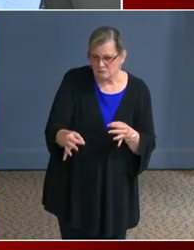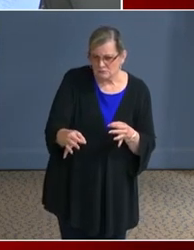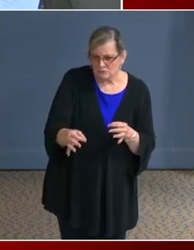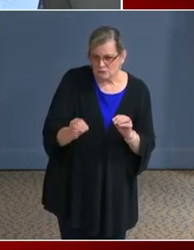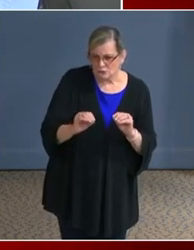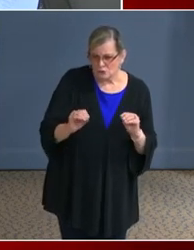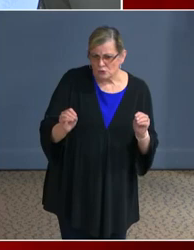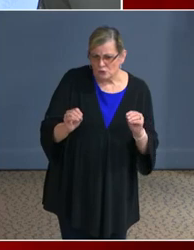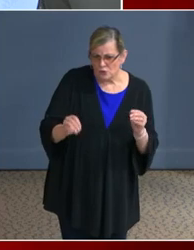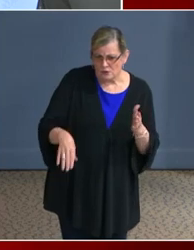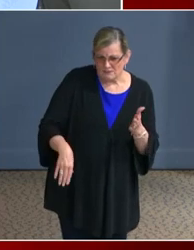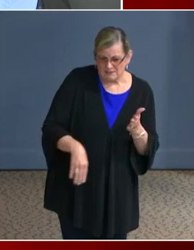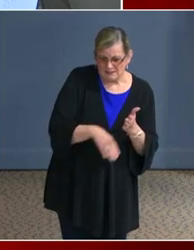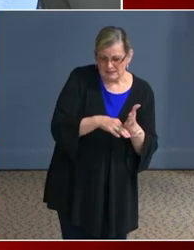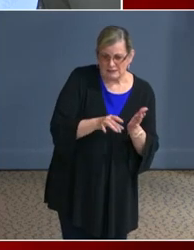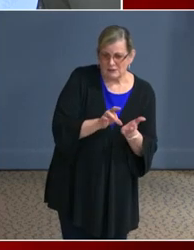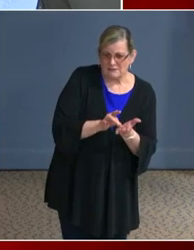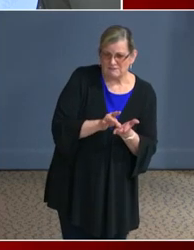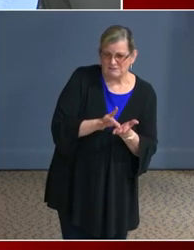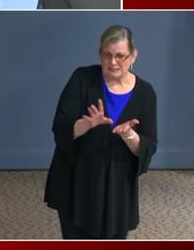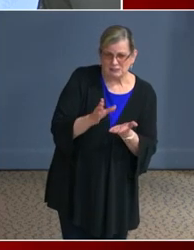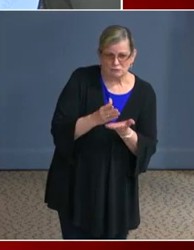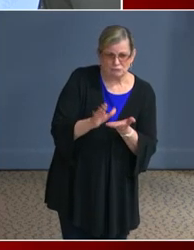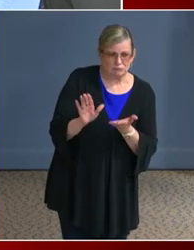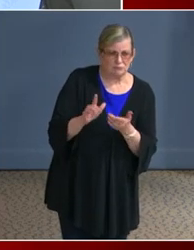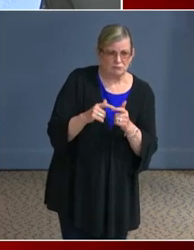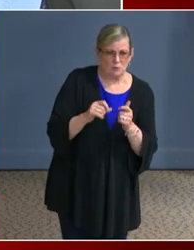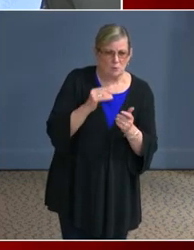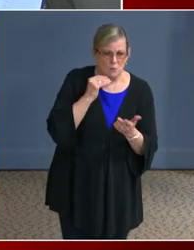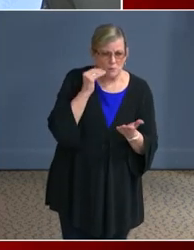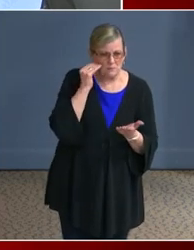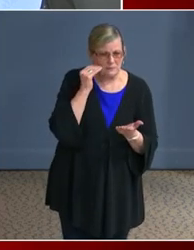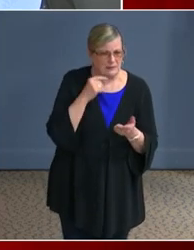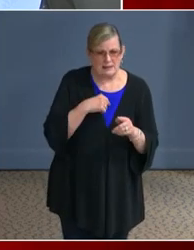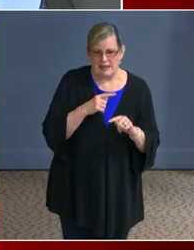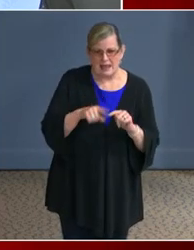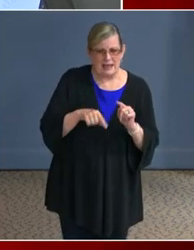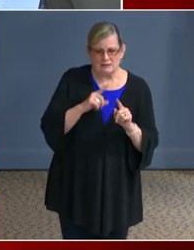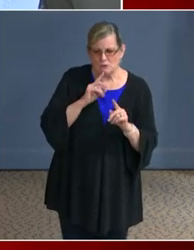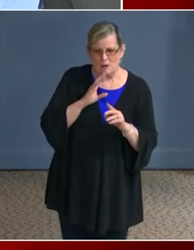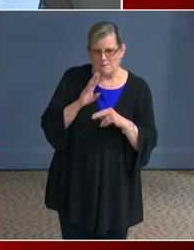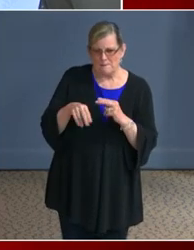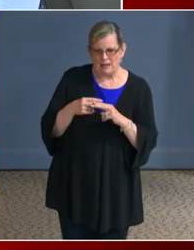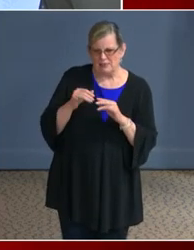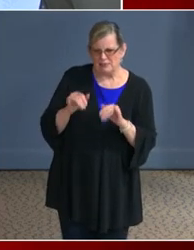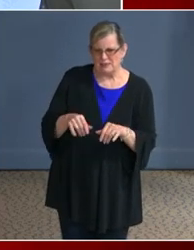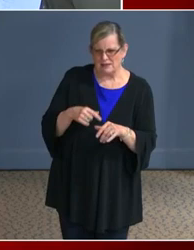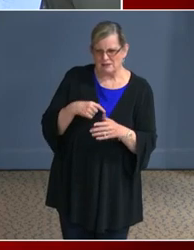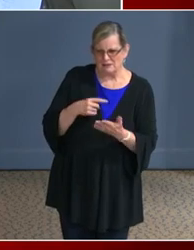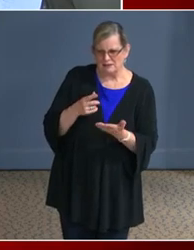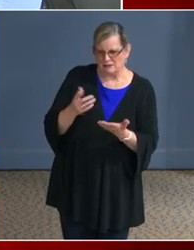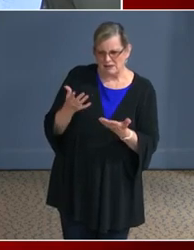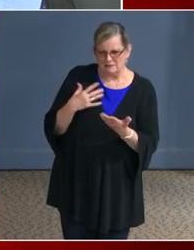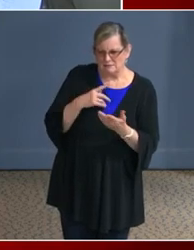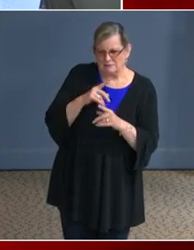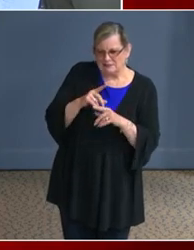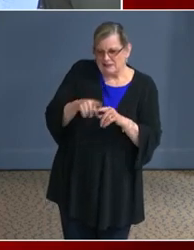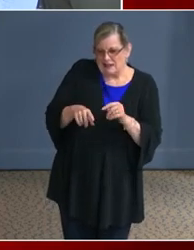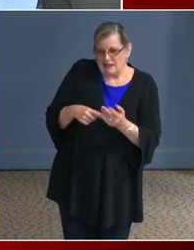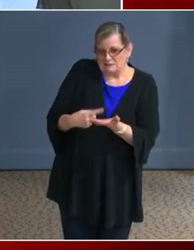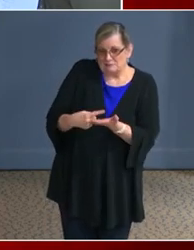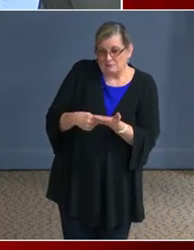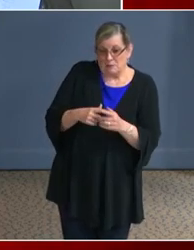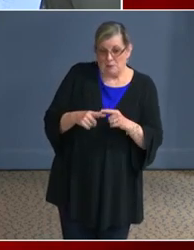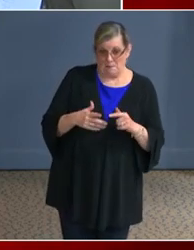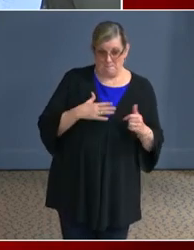don't want to speak specifically about what he's proposed because I'm going to have to look at it. But my view is that